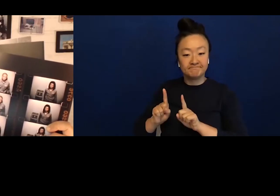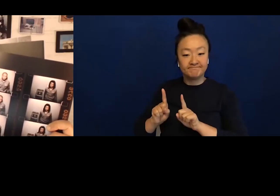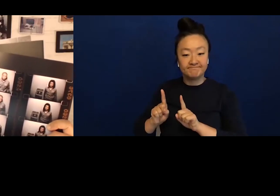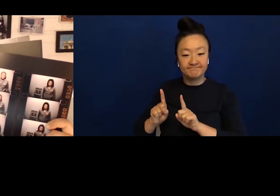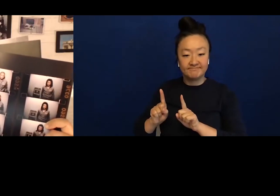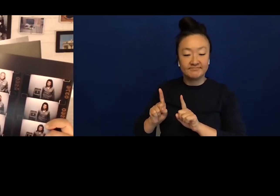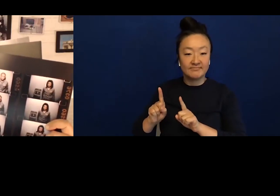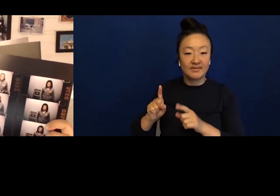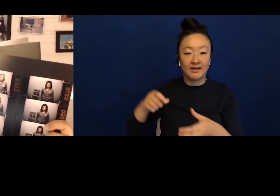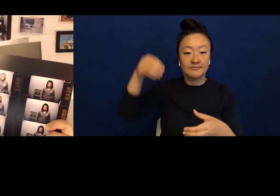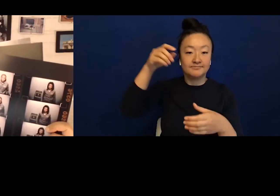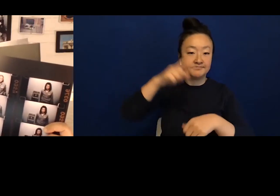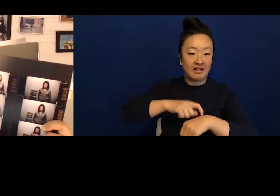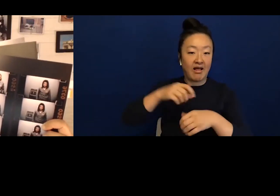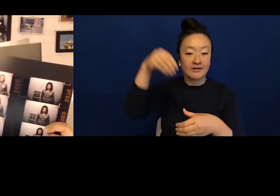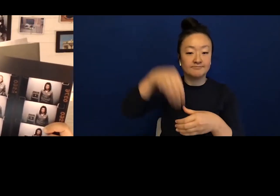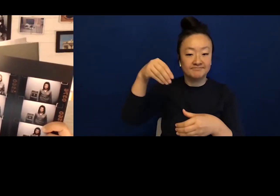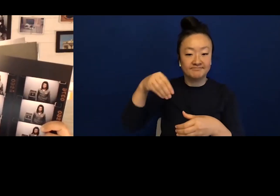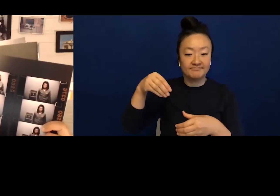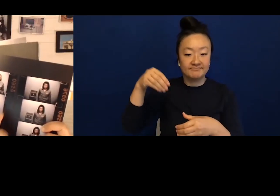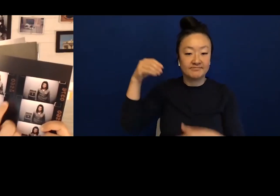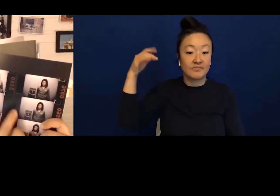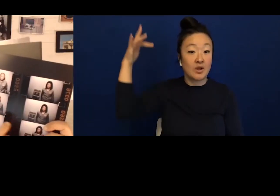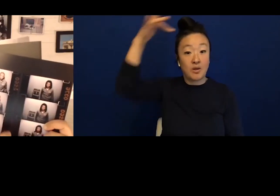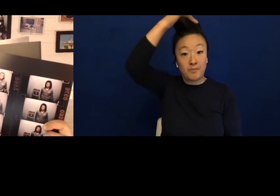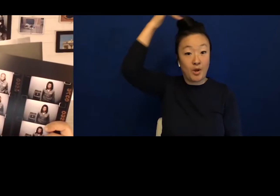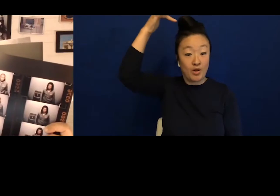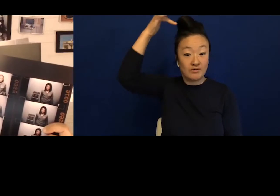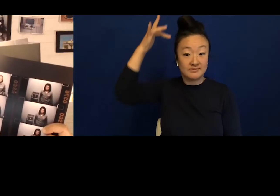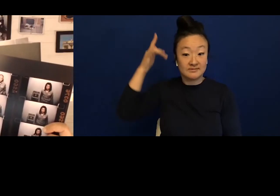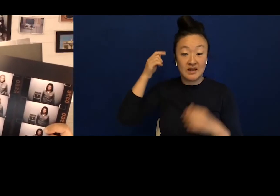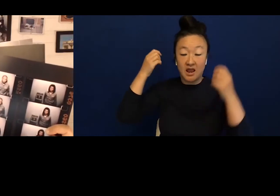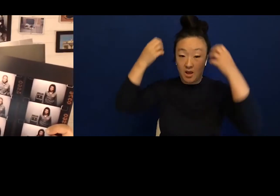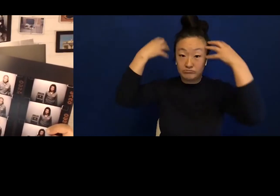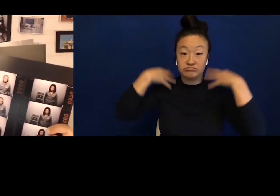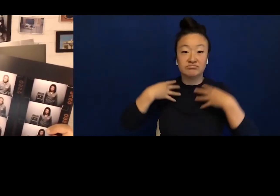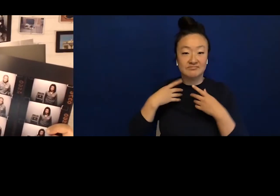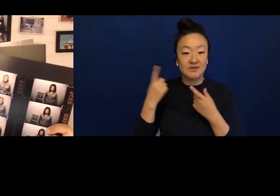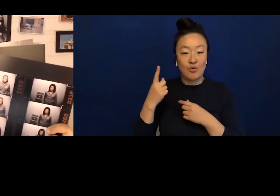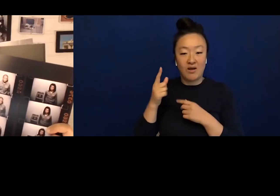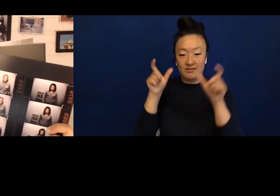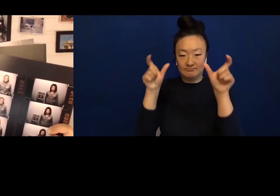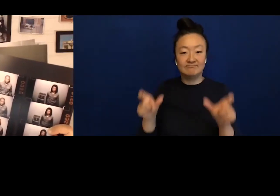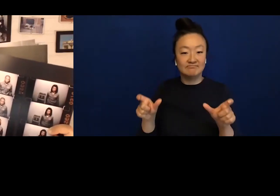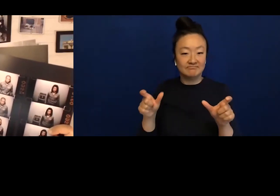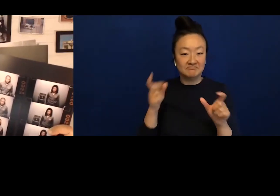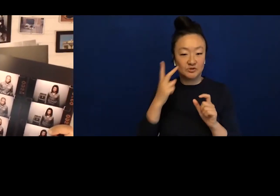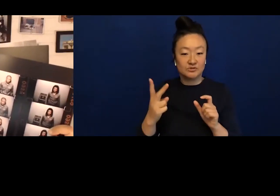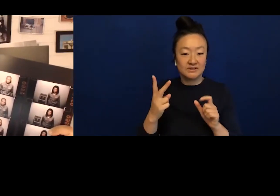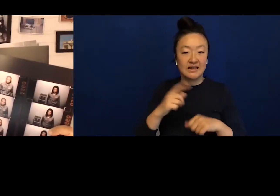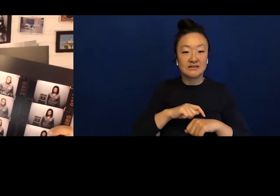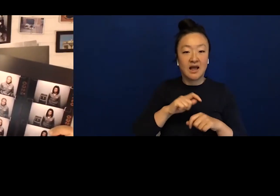clock, and he's bald in one column, and then he has a lot of hair on the other to sort of show how time